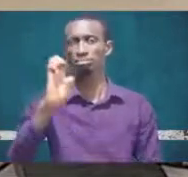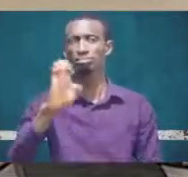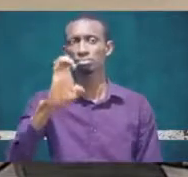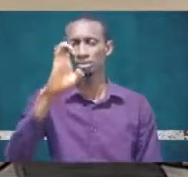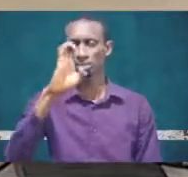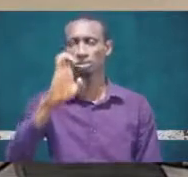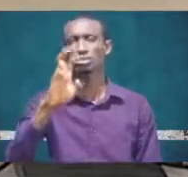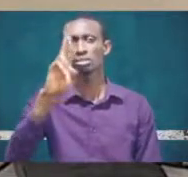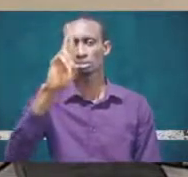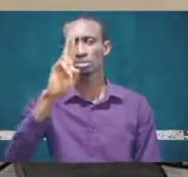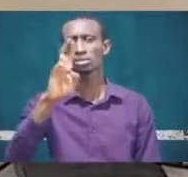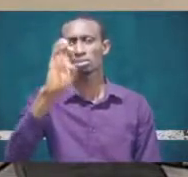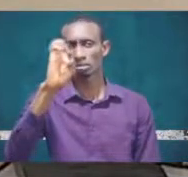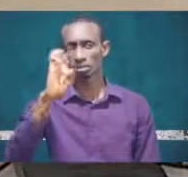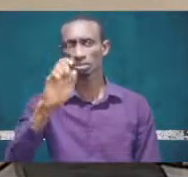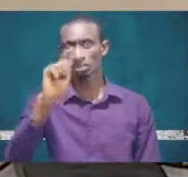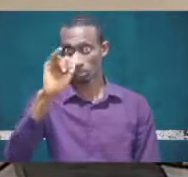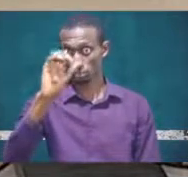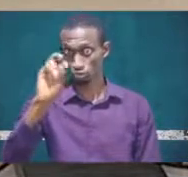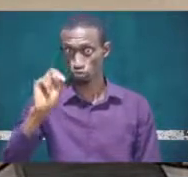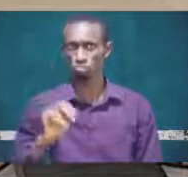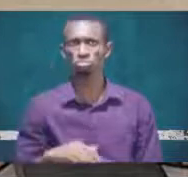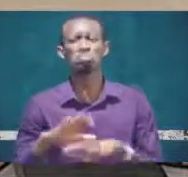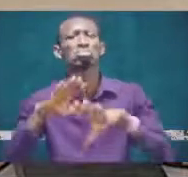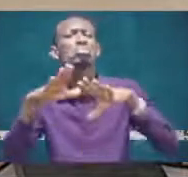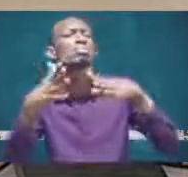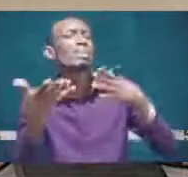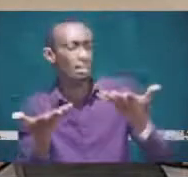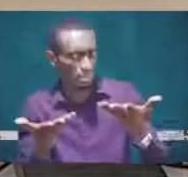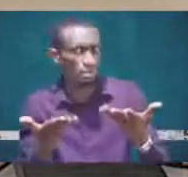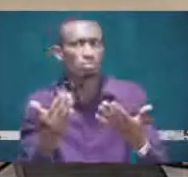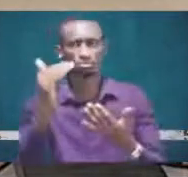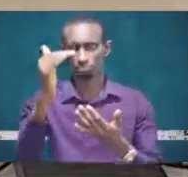we can talk about absorption,